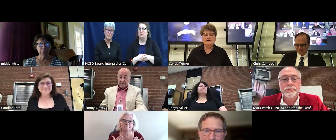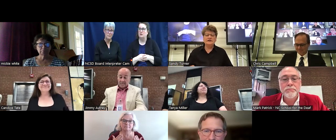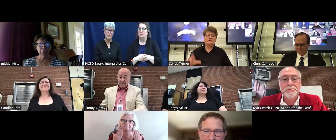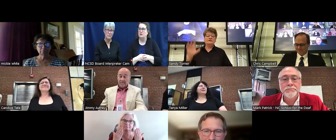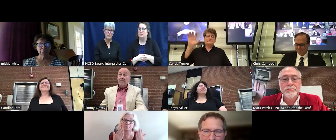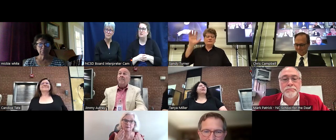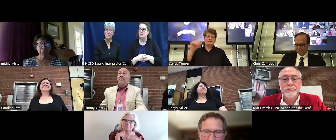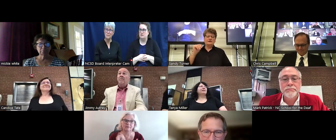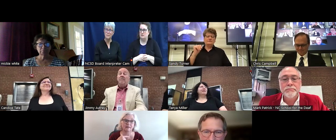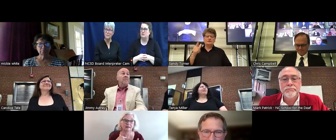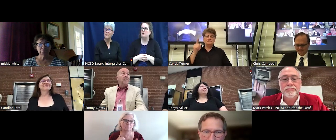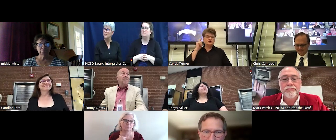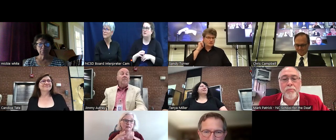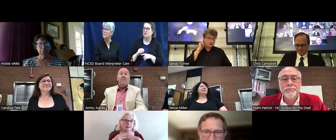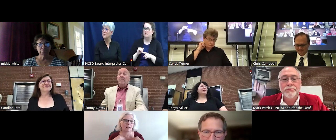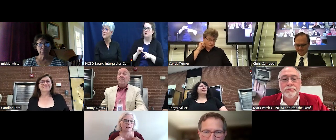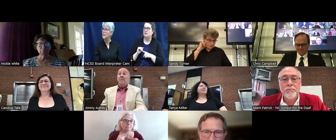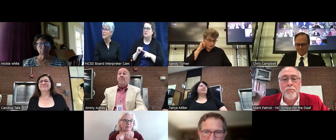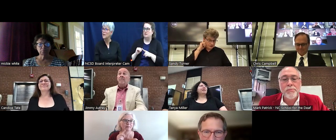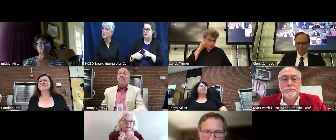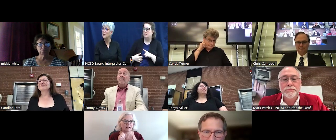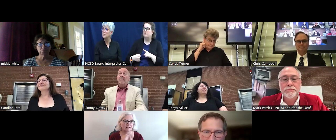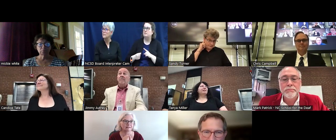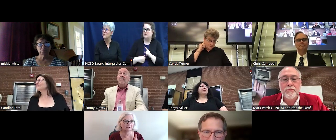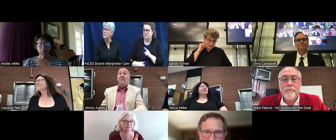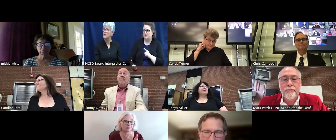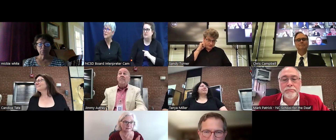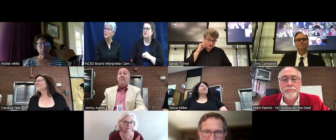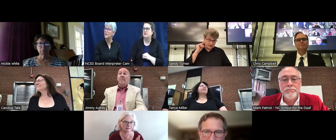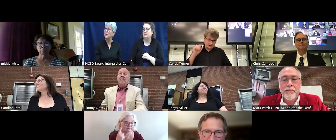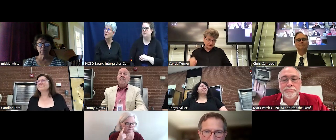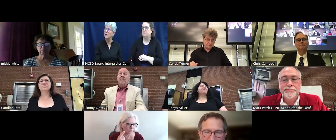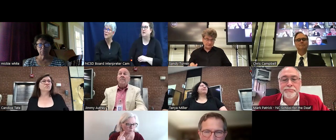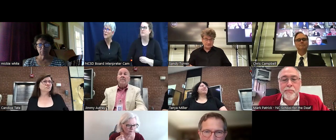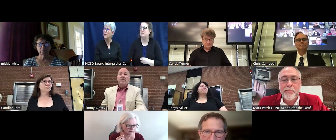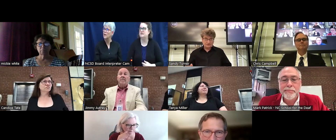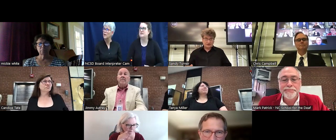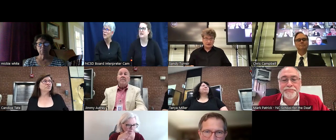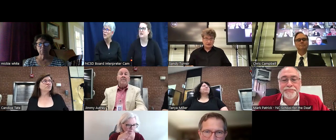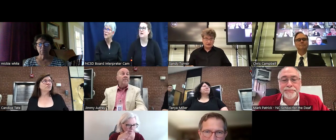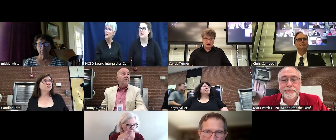Okay, Tammy made a motion to adopt the agenda.